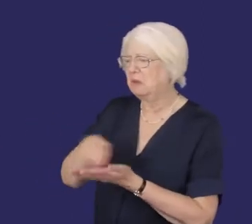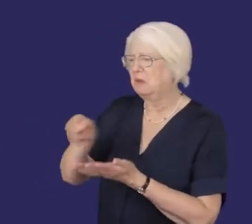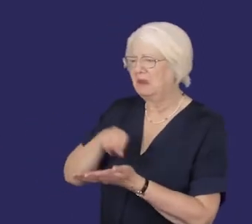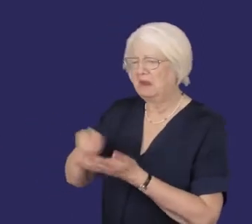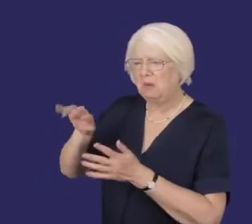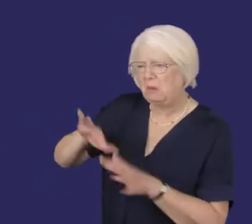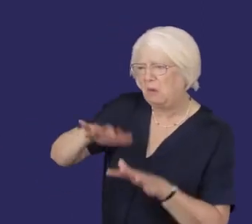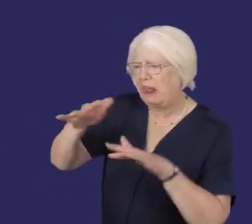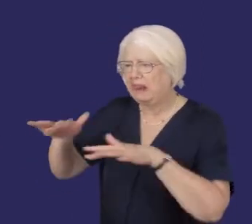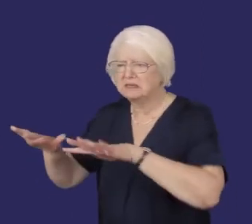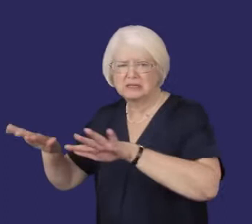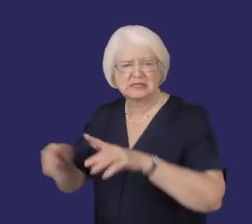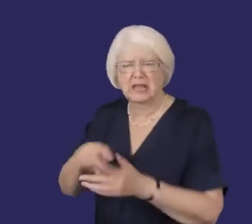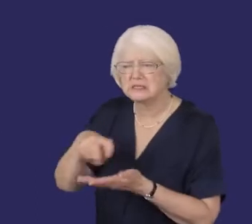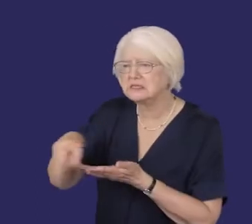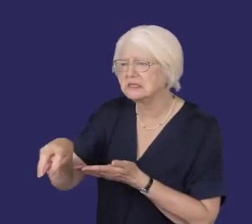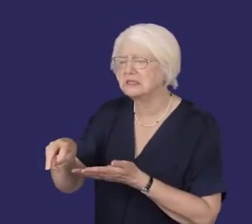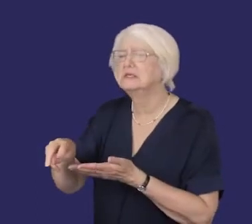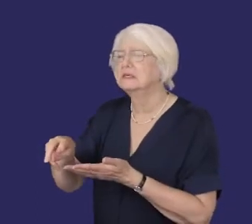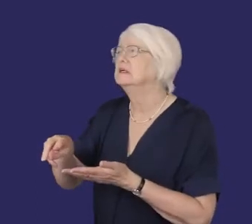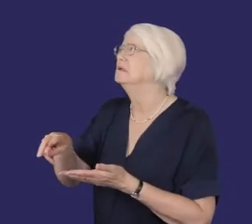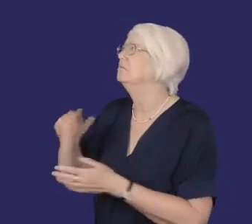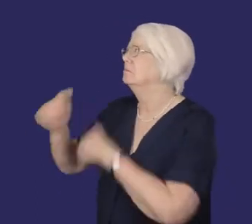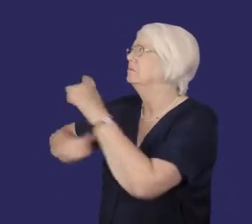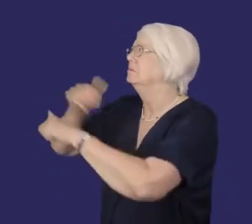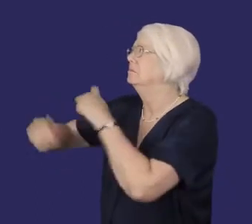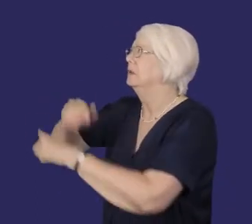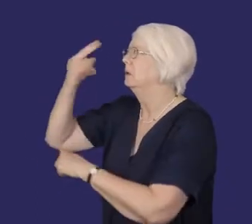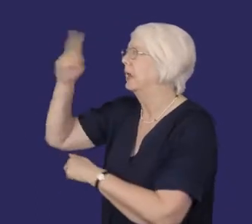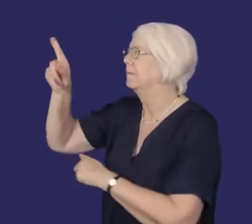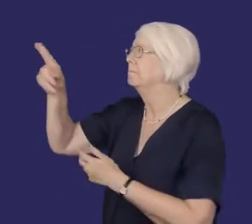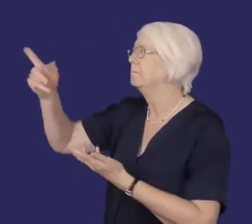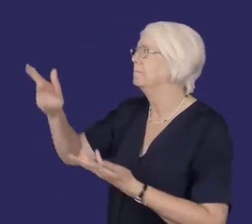through the wilderness. Blessed be your name.